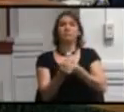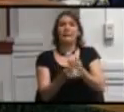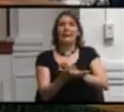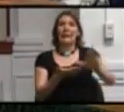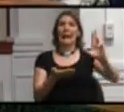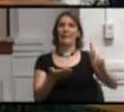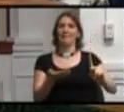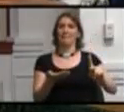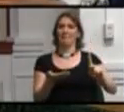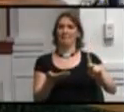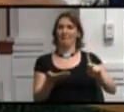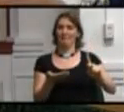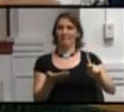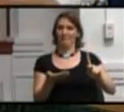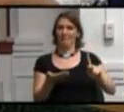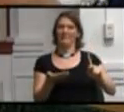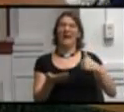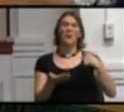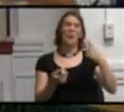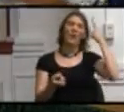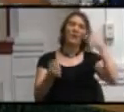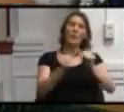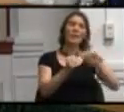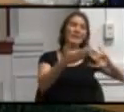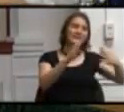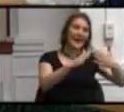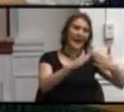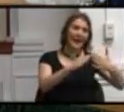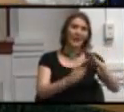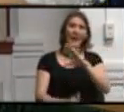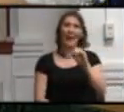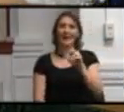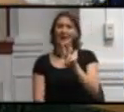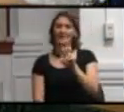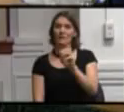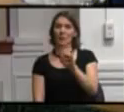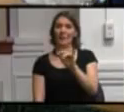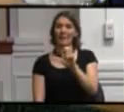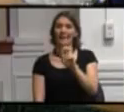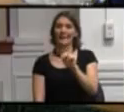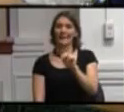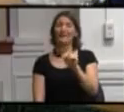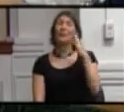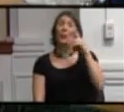up an agreement between the town and Vermilion, the owners of the Brooks House,